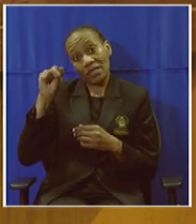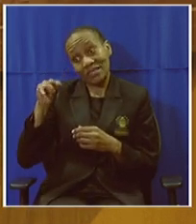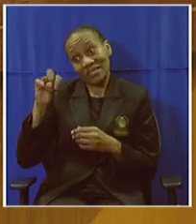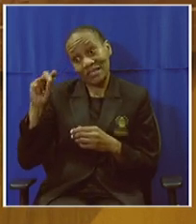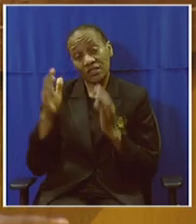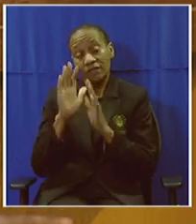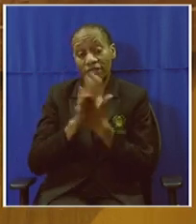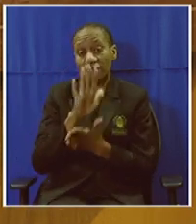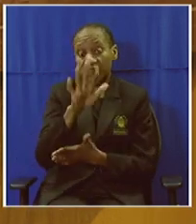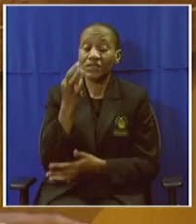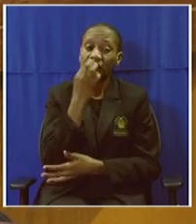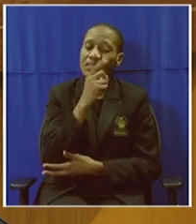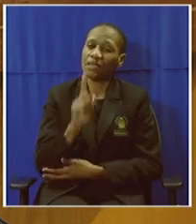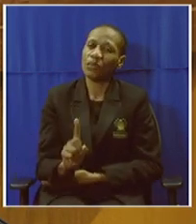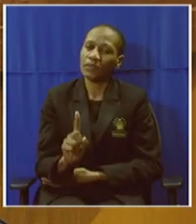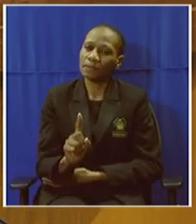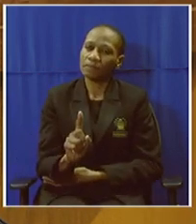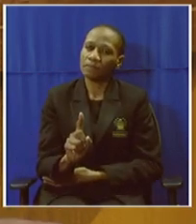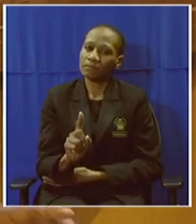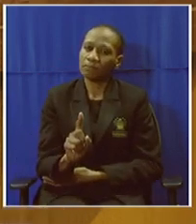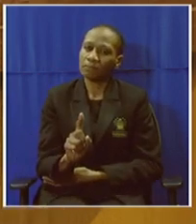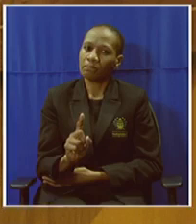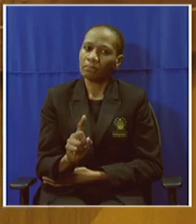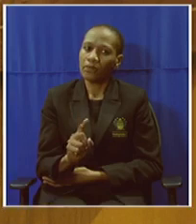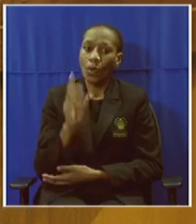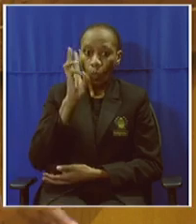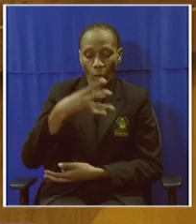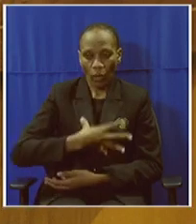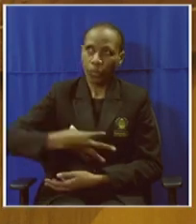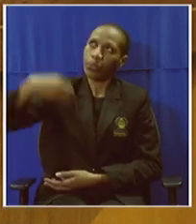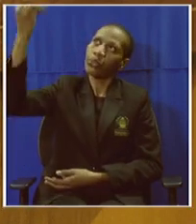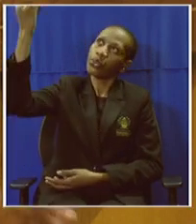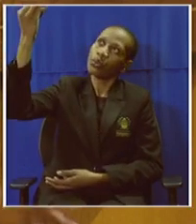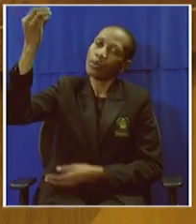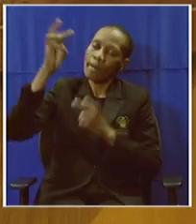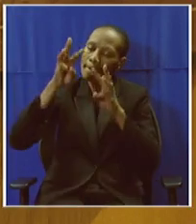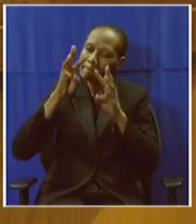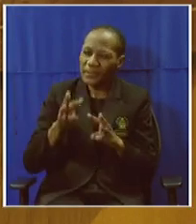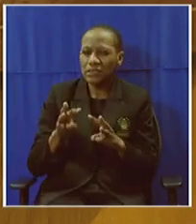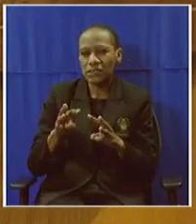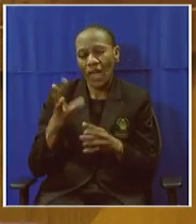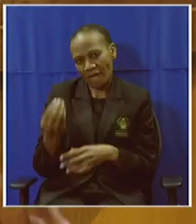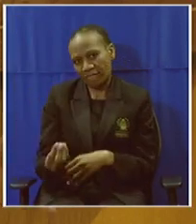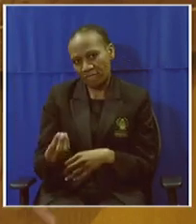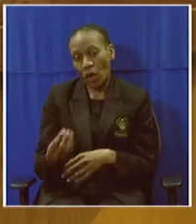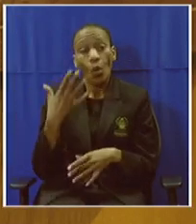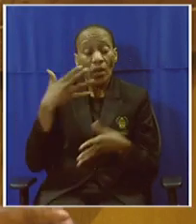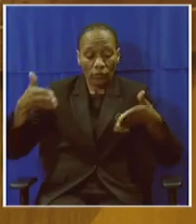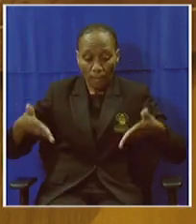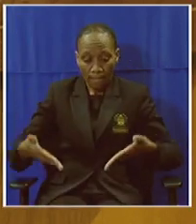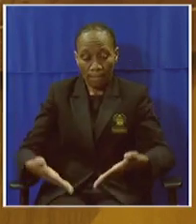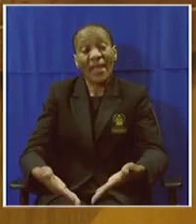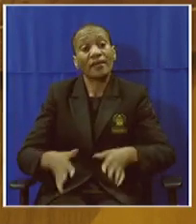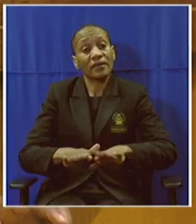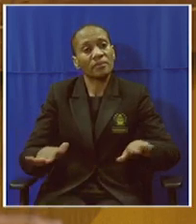uya kuya koyihlo unonxolo ungcwatywe uyingwevu enkulu. Xa umamele